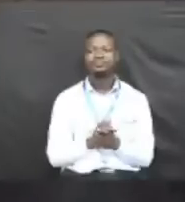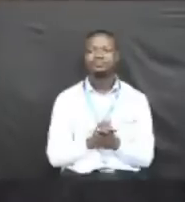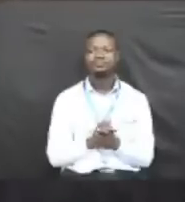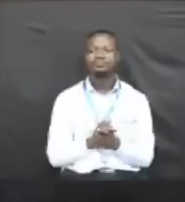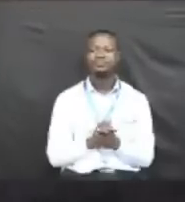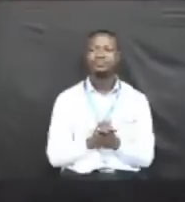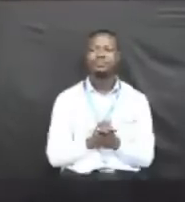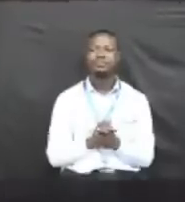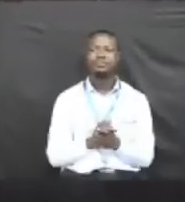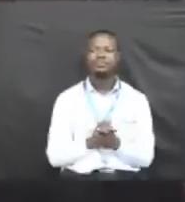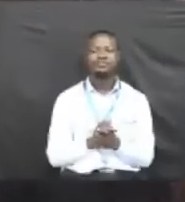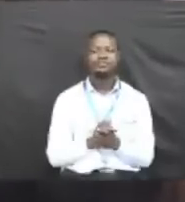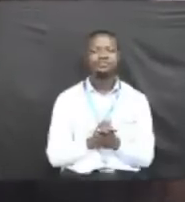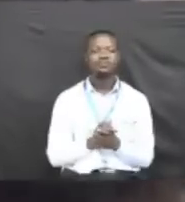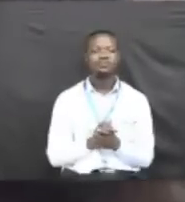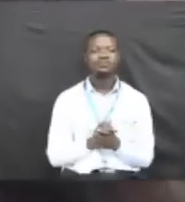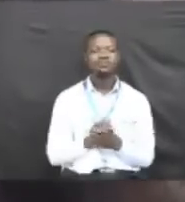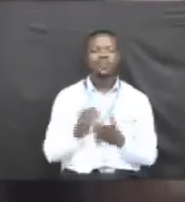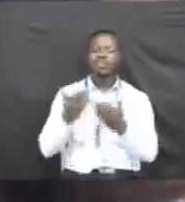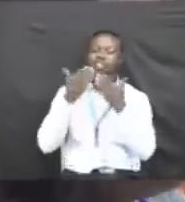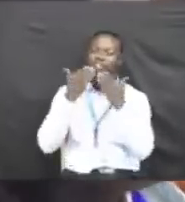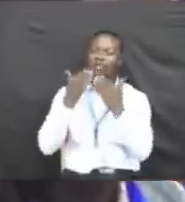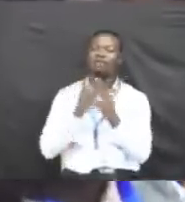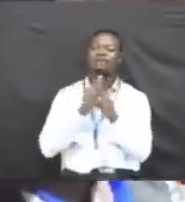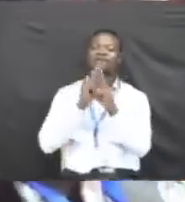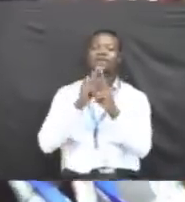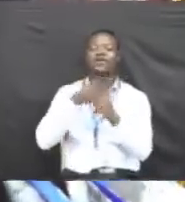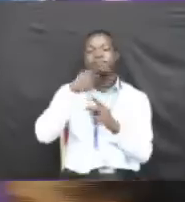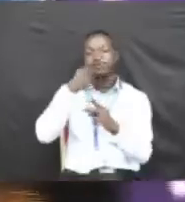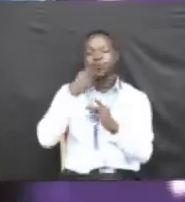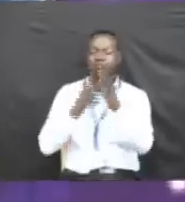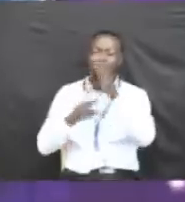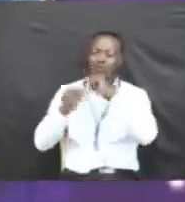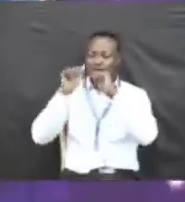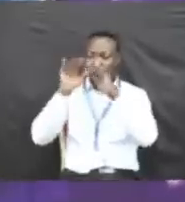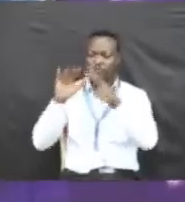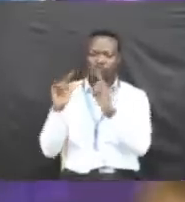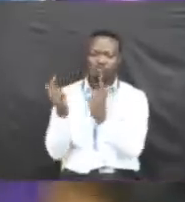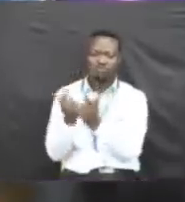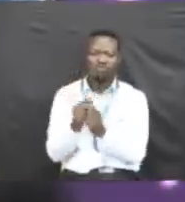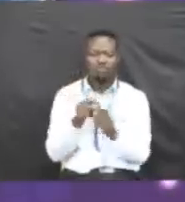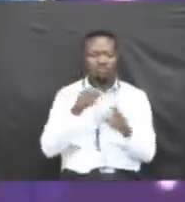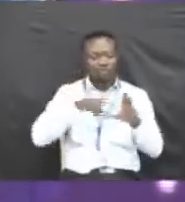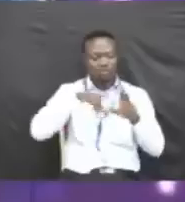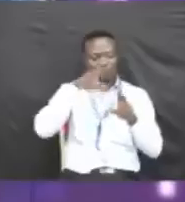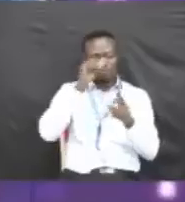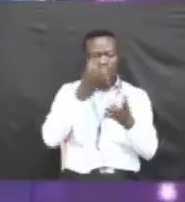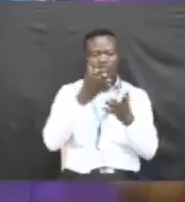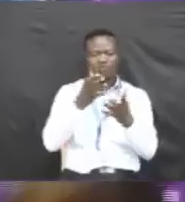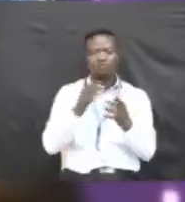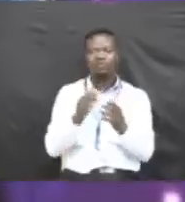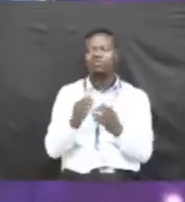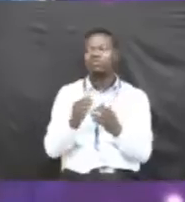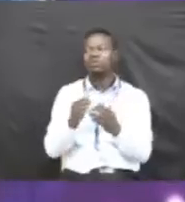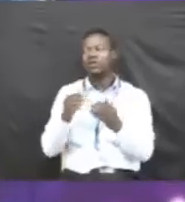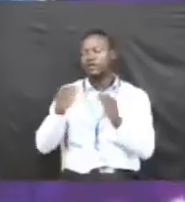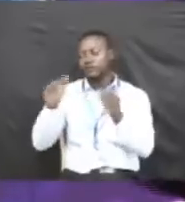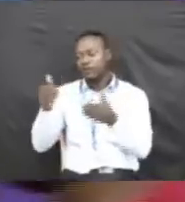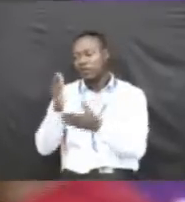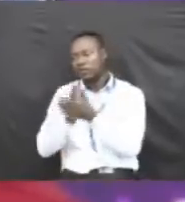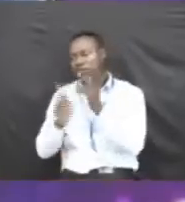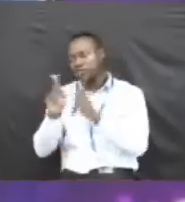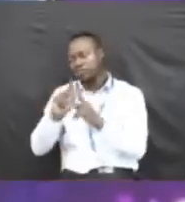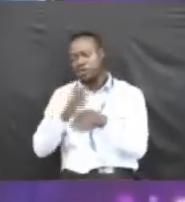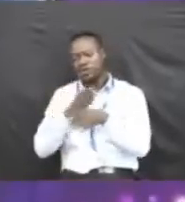Thank you very much. The holy voice of Pentecost. God bless you. Chairman want to take few acknowledgement quickly and then move